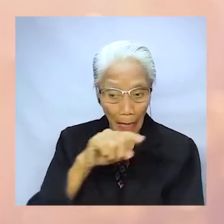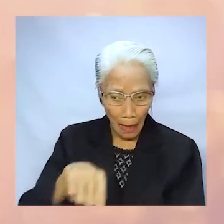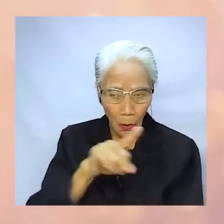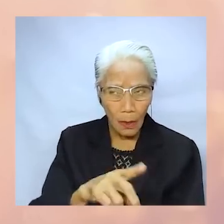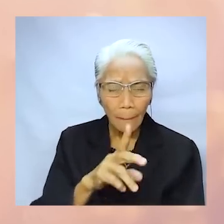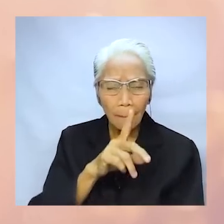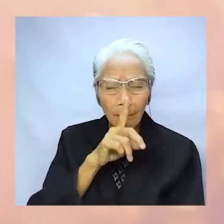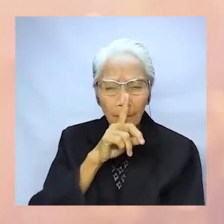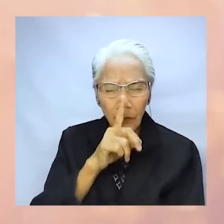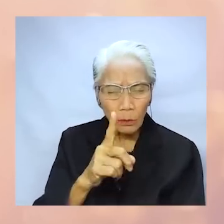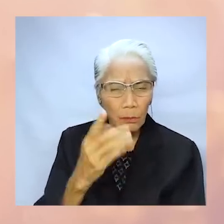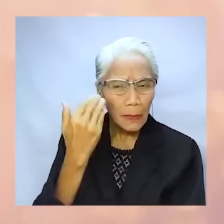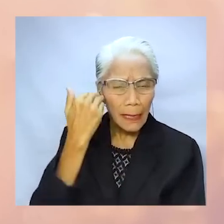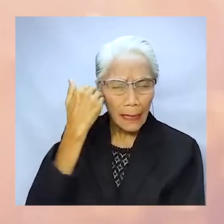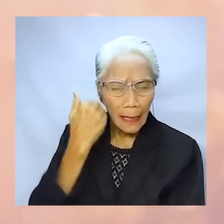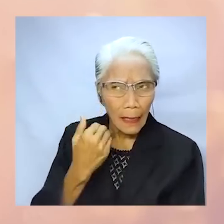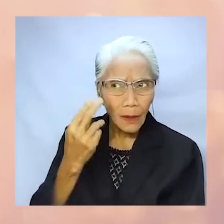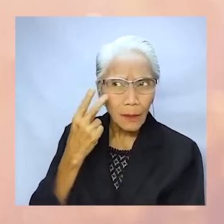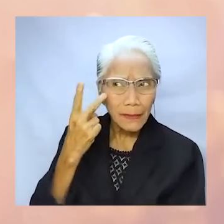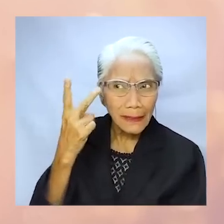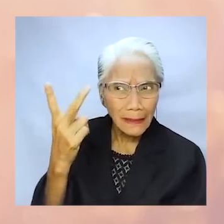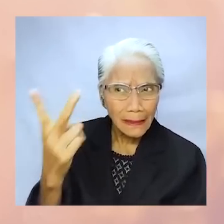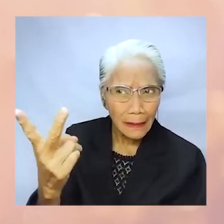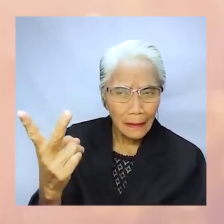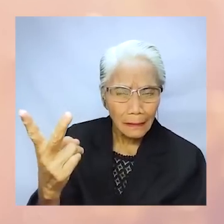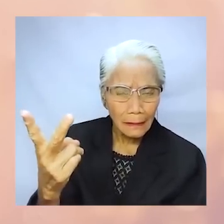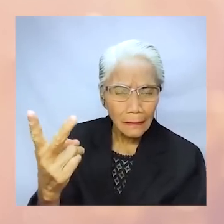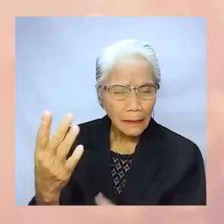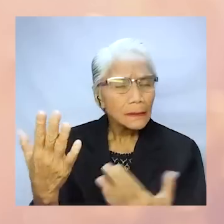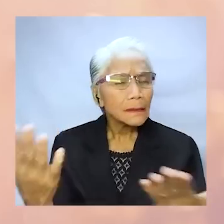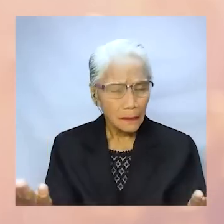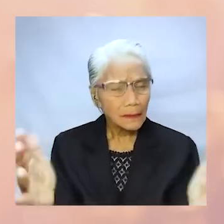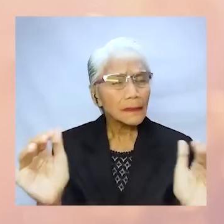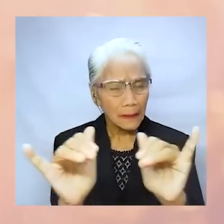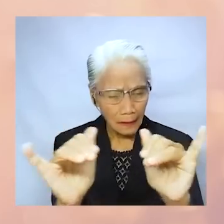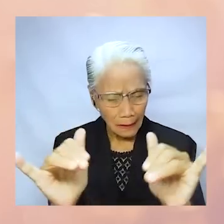sight and vision, we also lack right judgment.